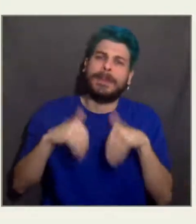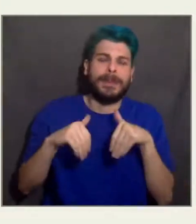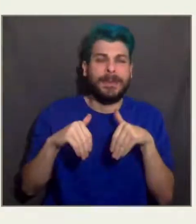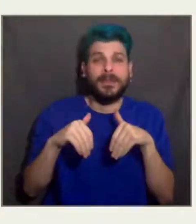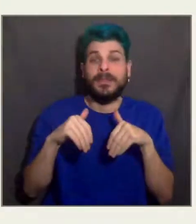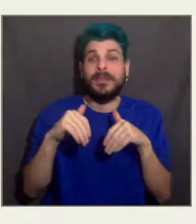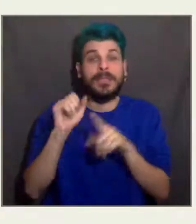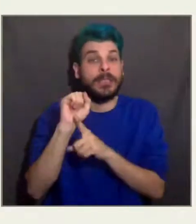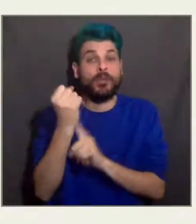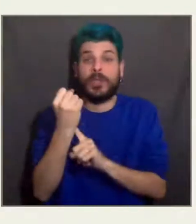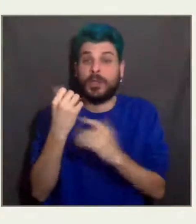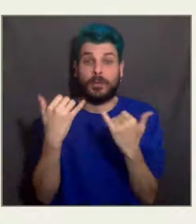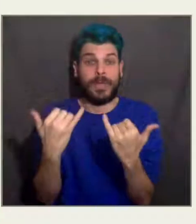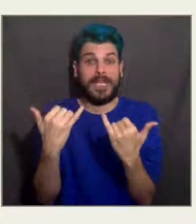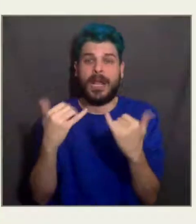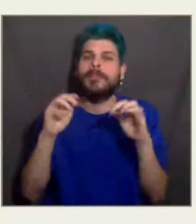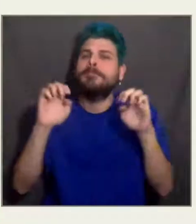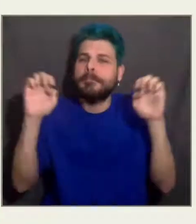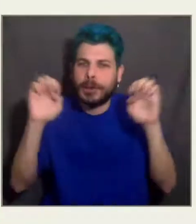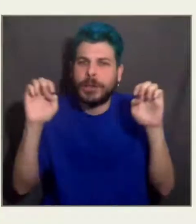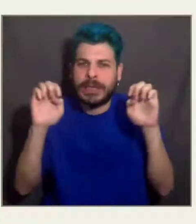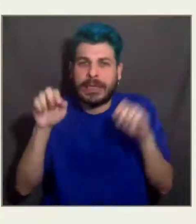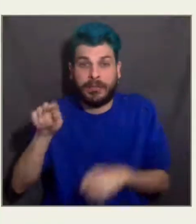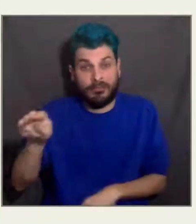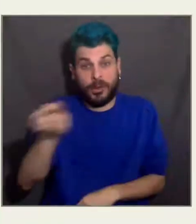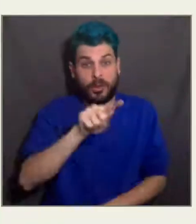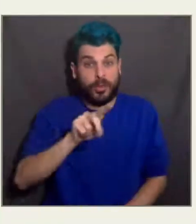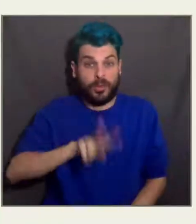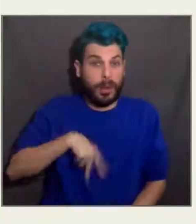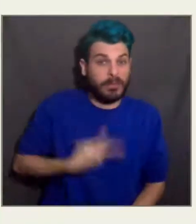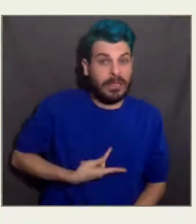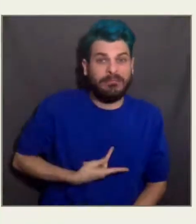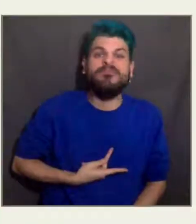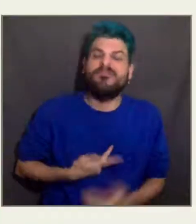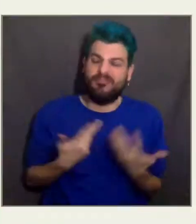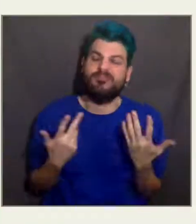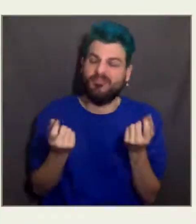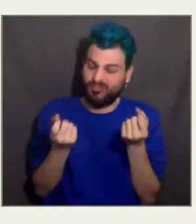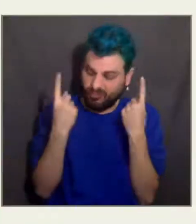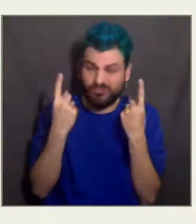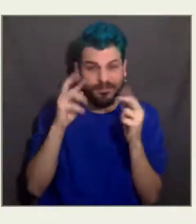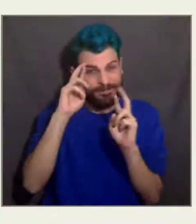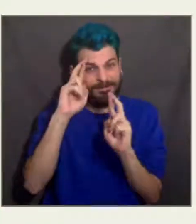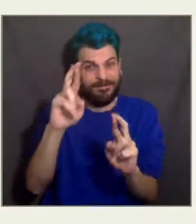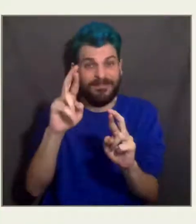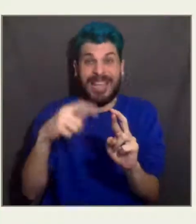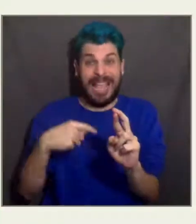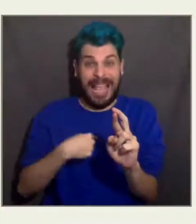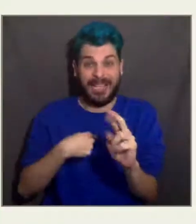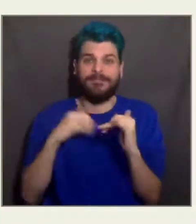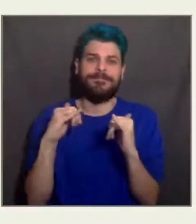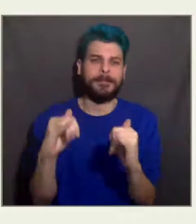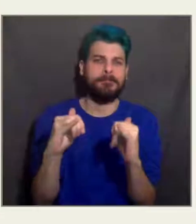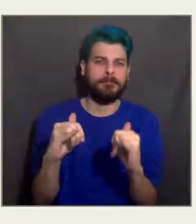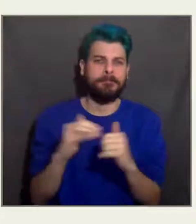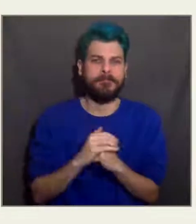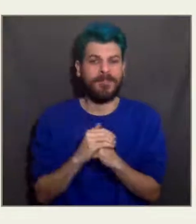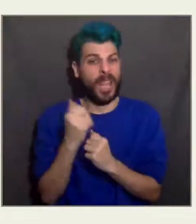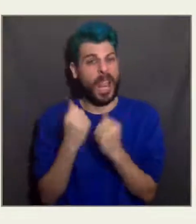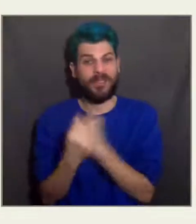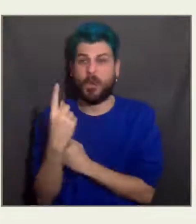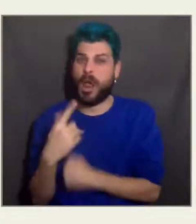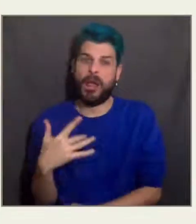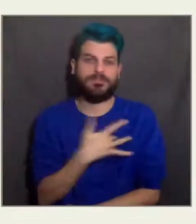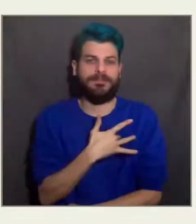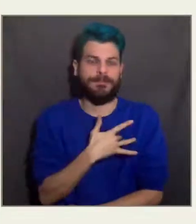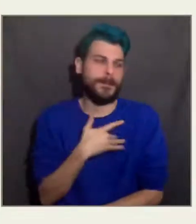and you have a right to be upset. I'm upset. This is hitting everyone hard. If you are living outside or